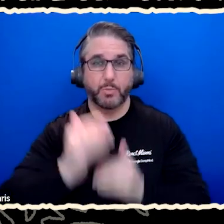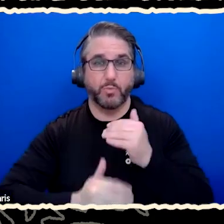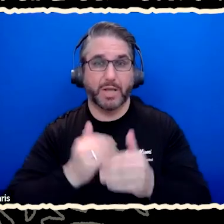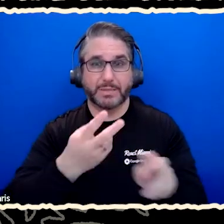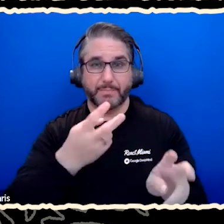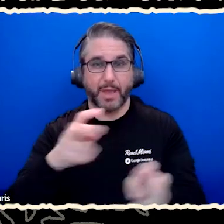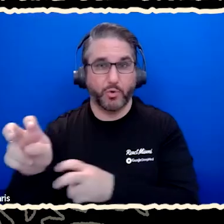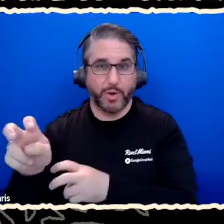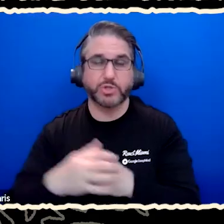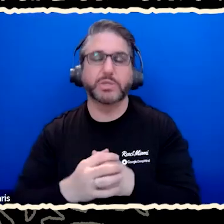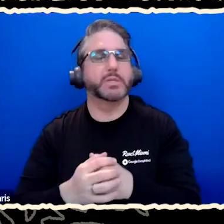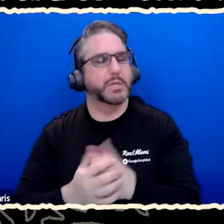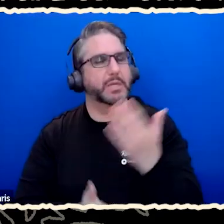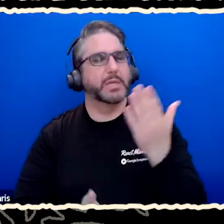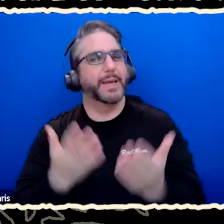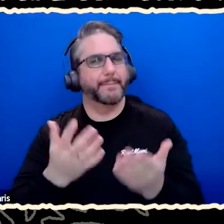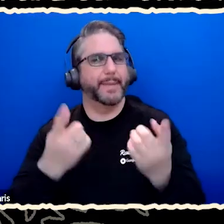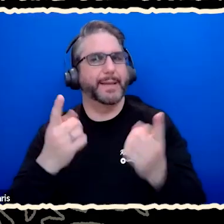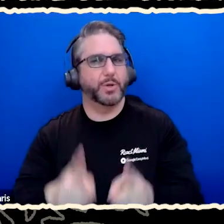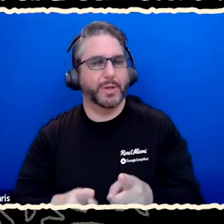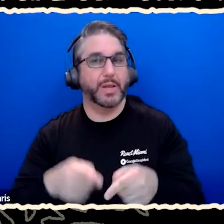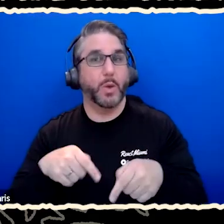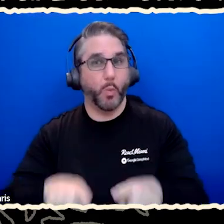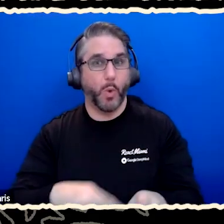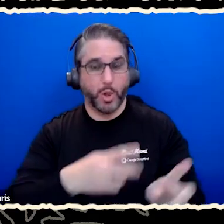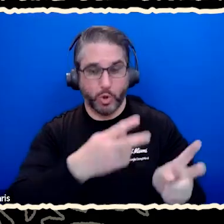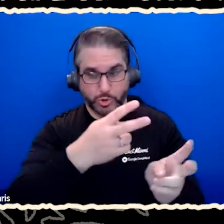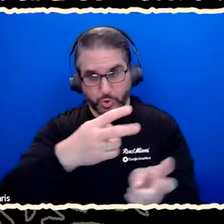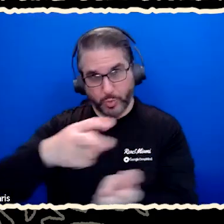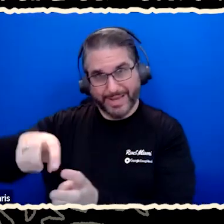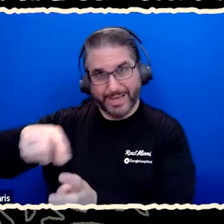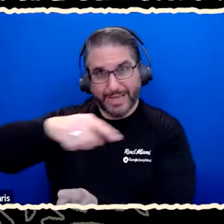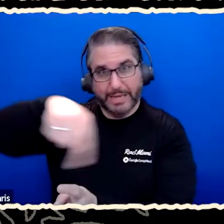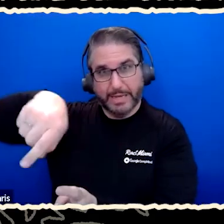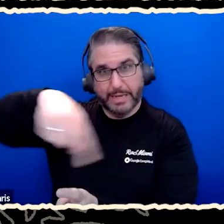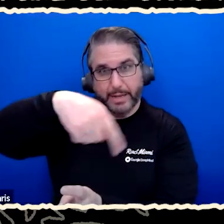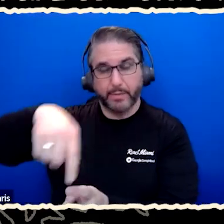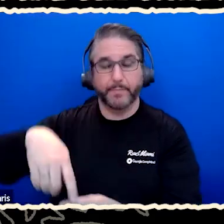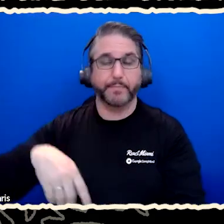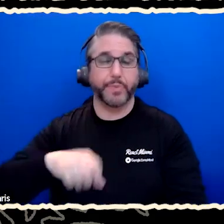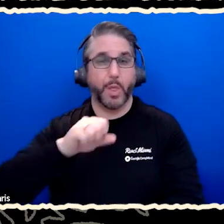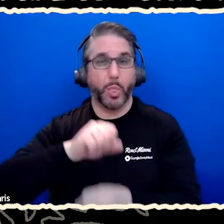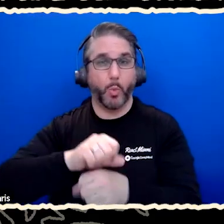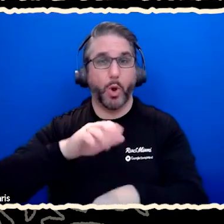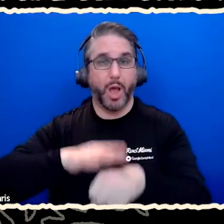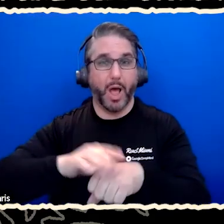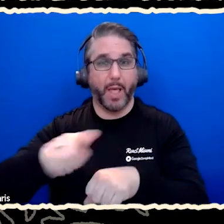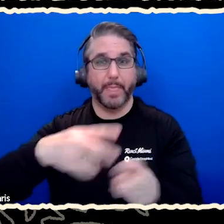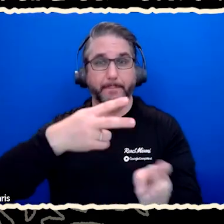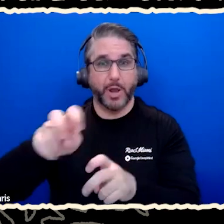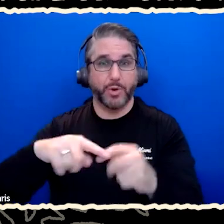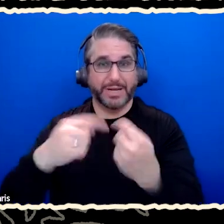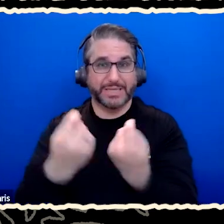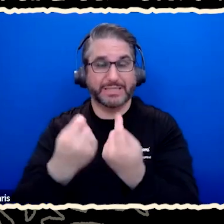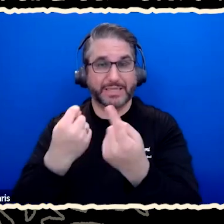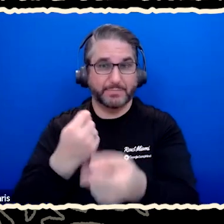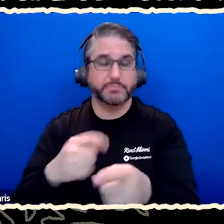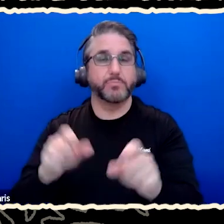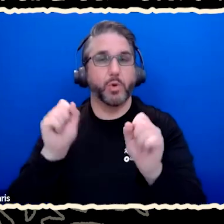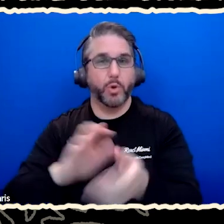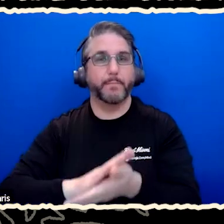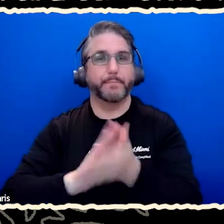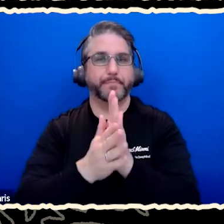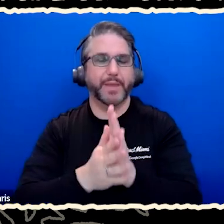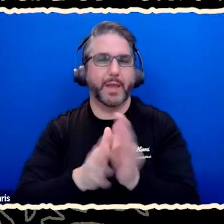migration, it may turn out that as you are doing it, the work that the migrating team would have done at any point could